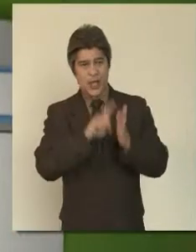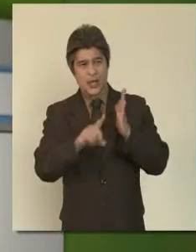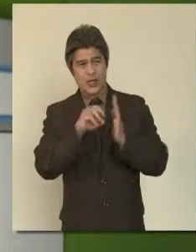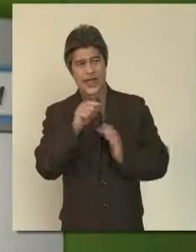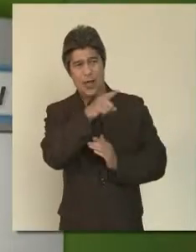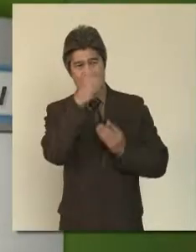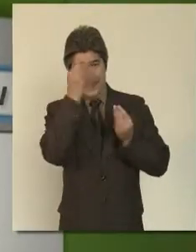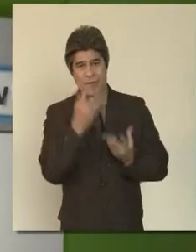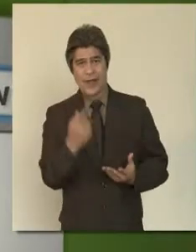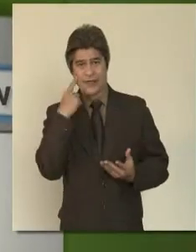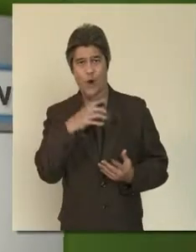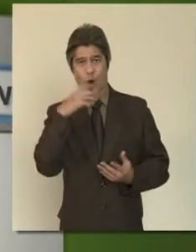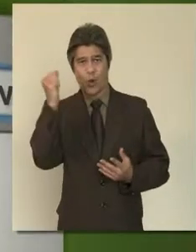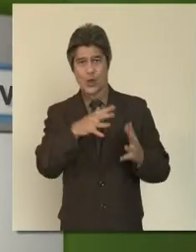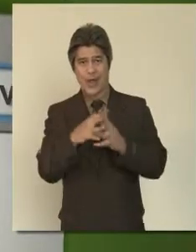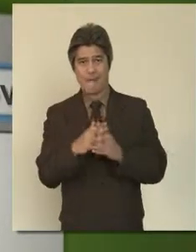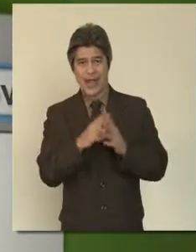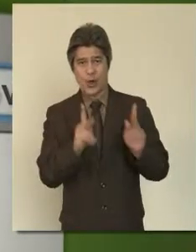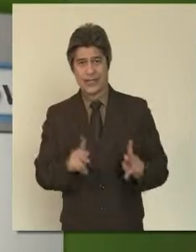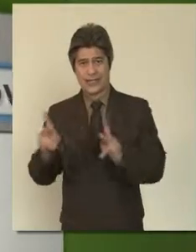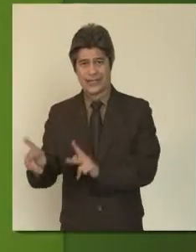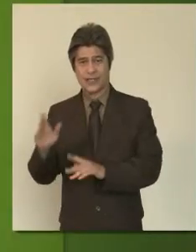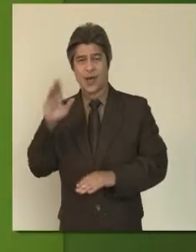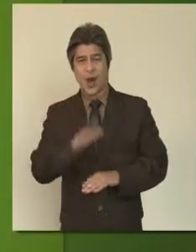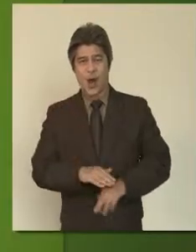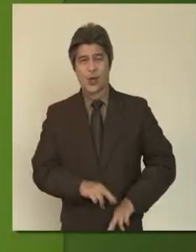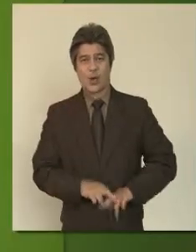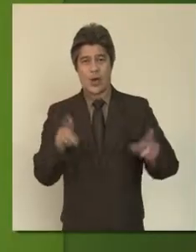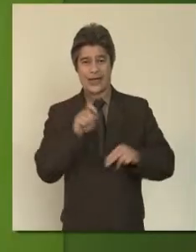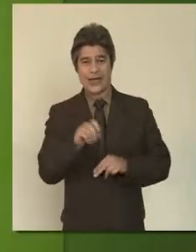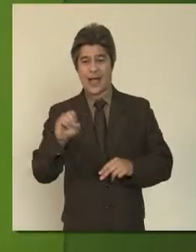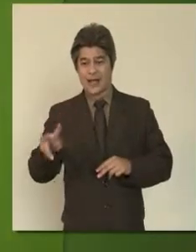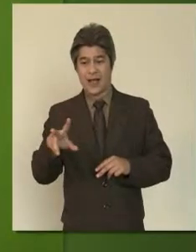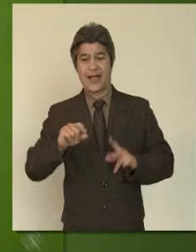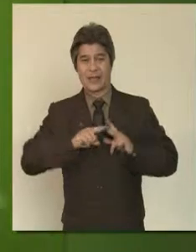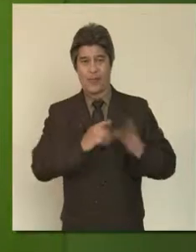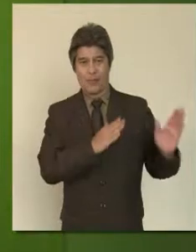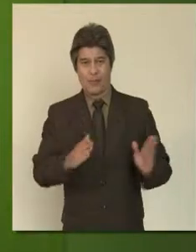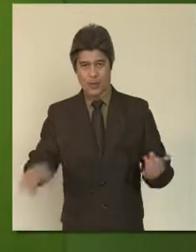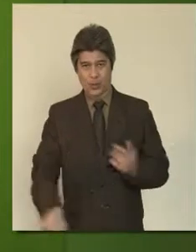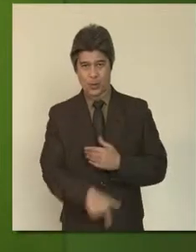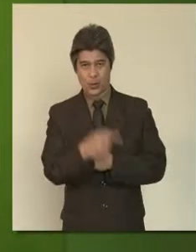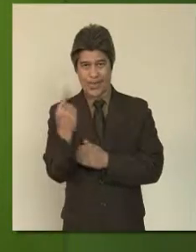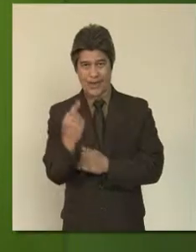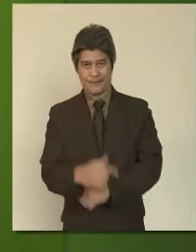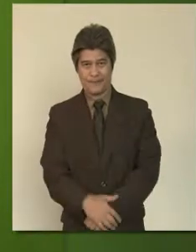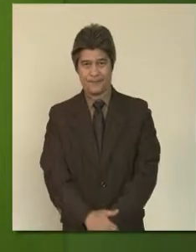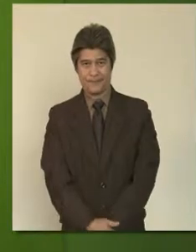Check out the information for older Americans on Ready.gov and get started preparing today.